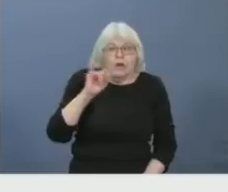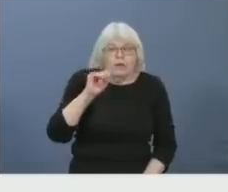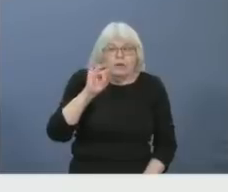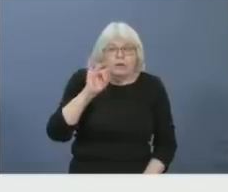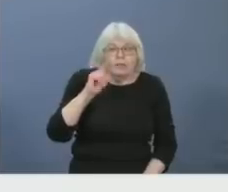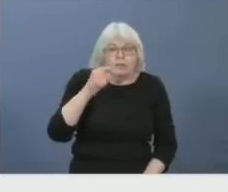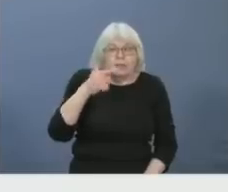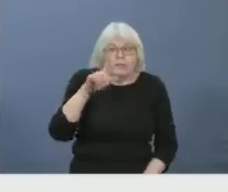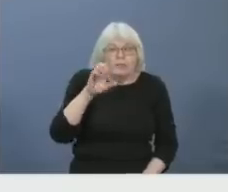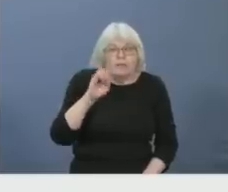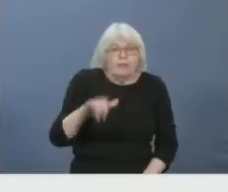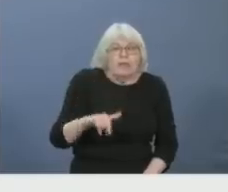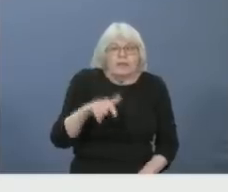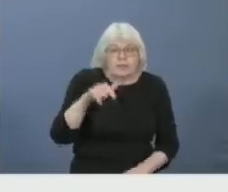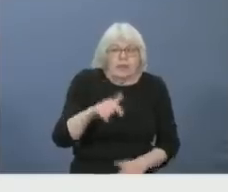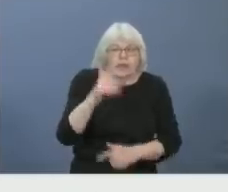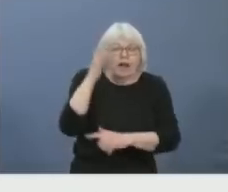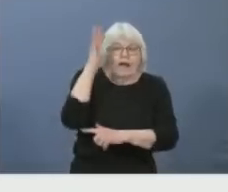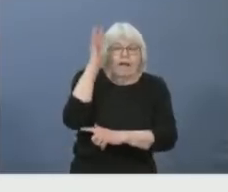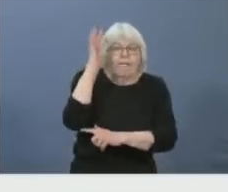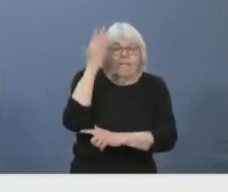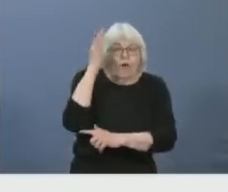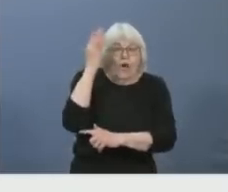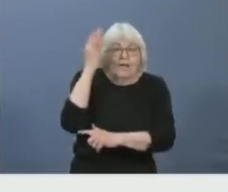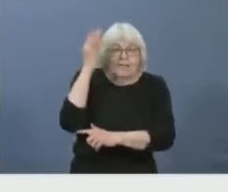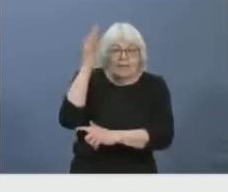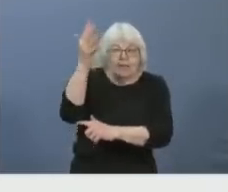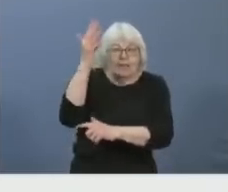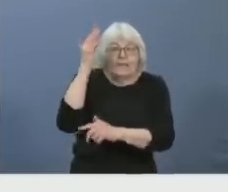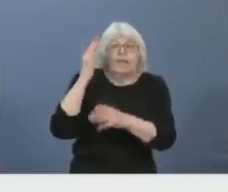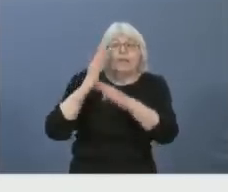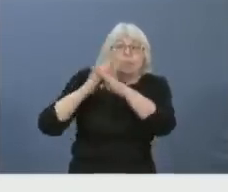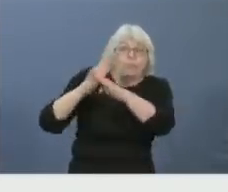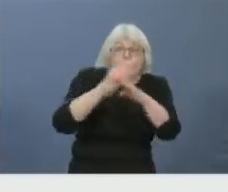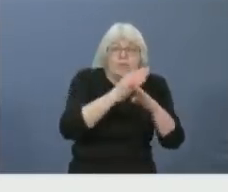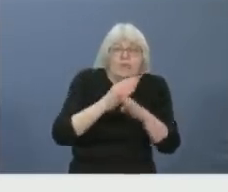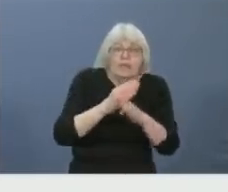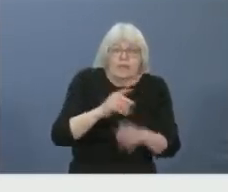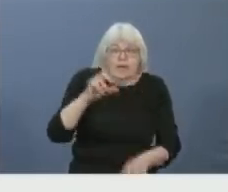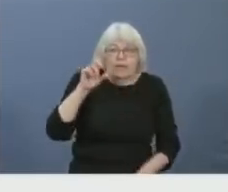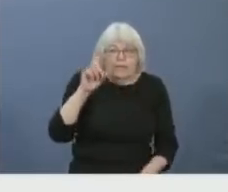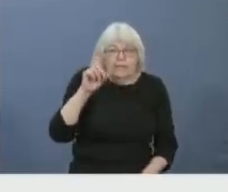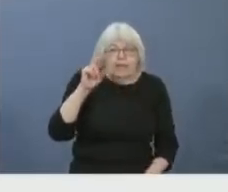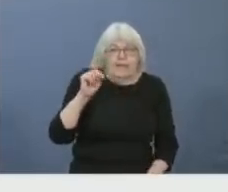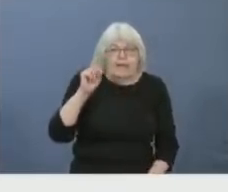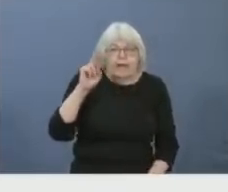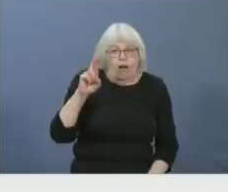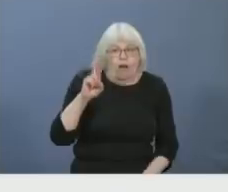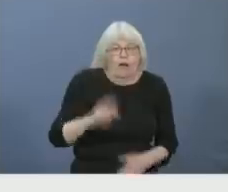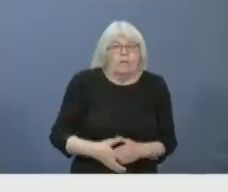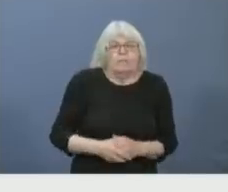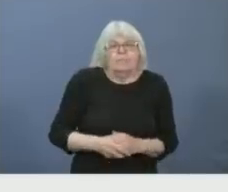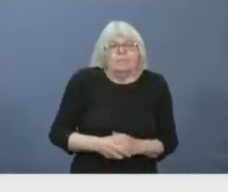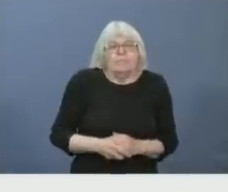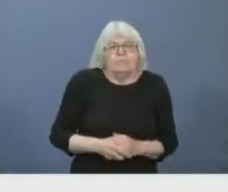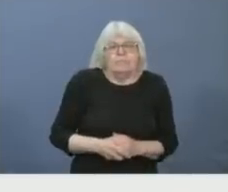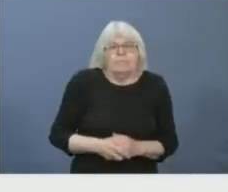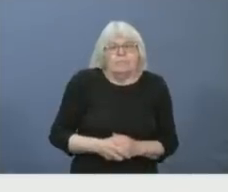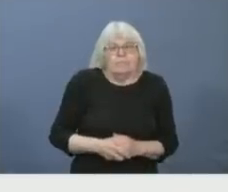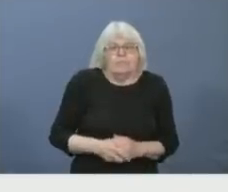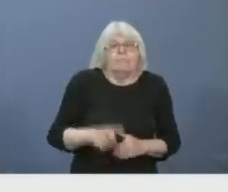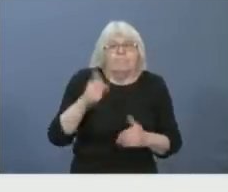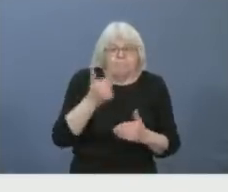for the Department of Natural Resources and Renewables. Go ahead, Scott. All right, thank you, and good afternoon.